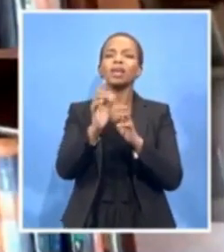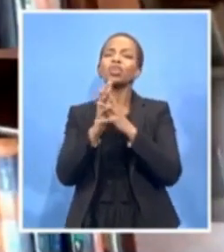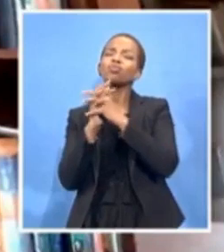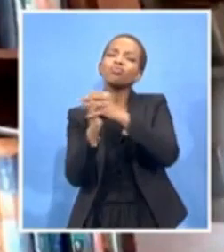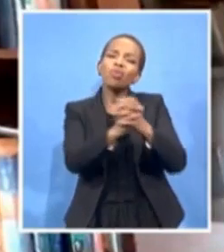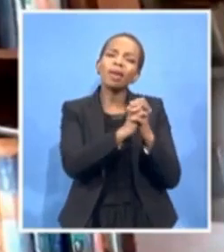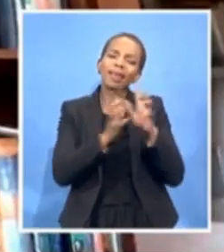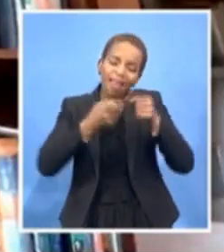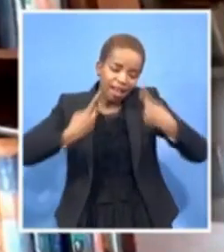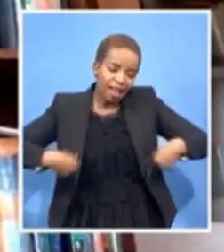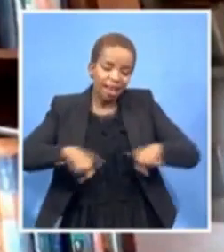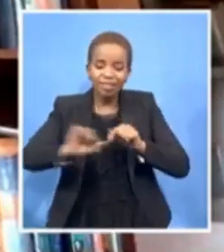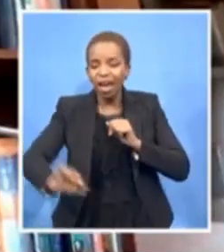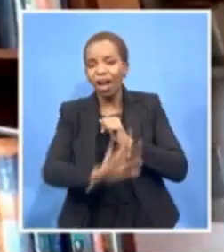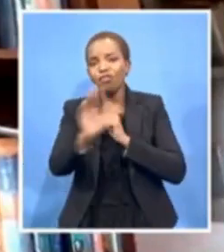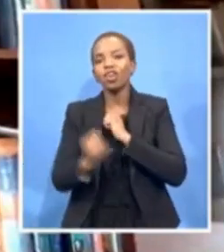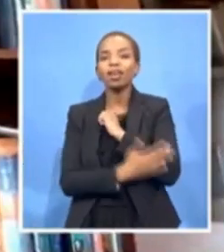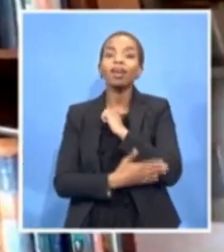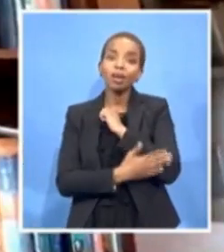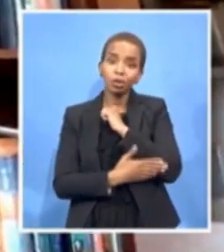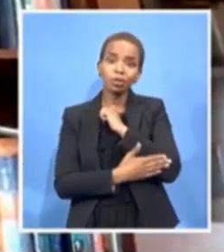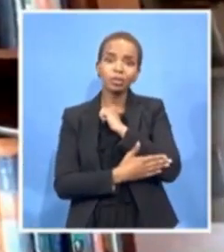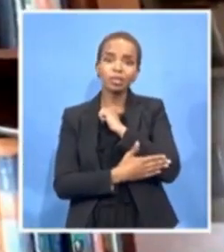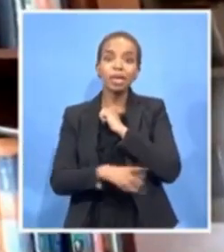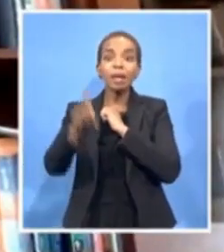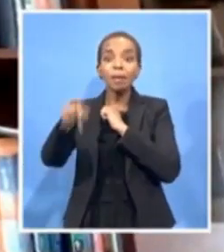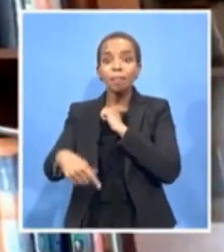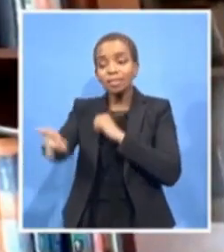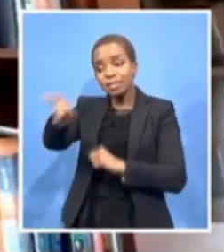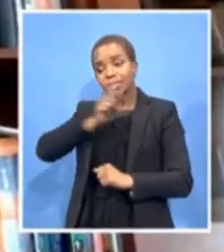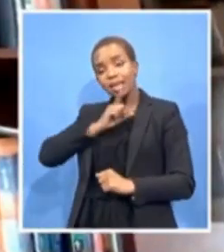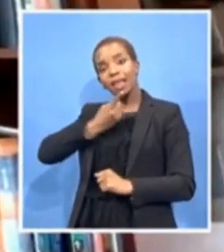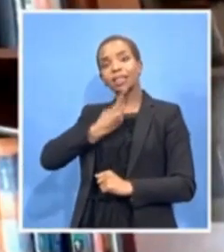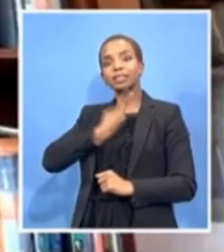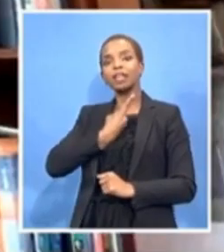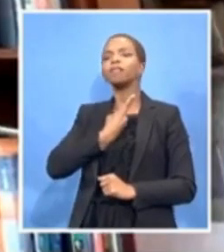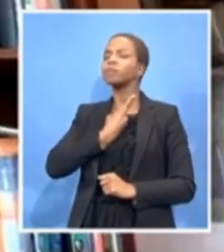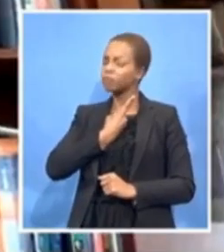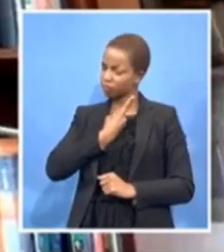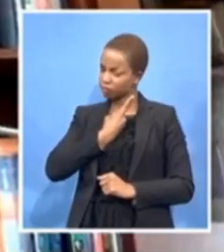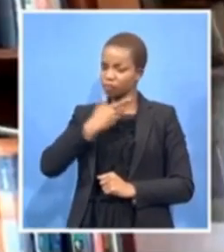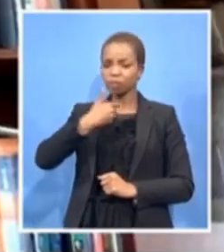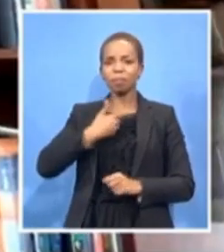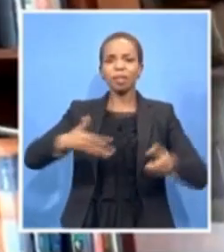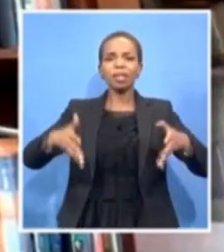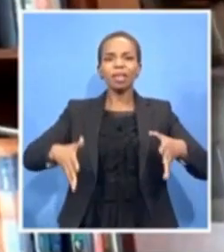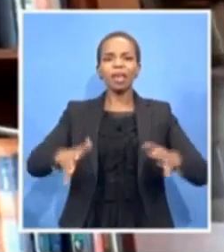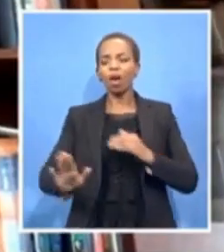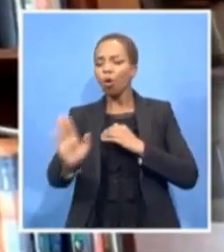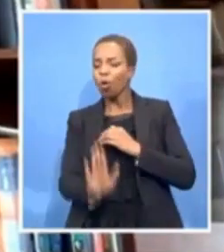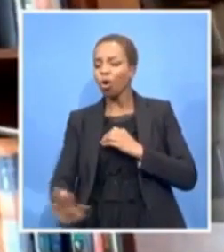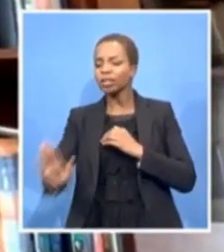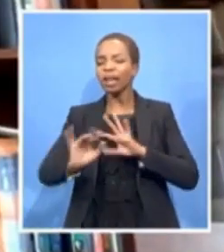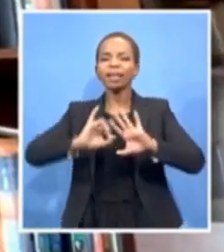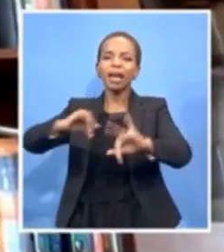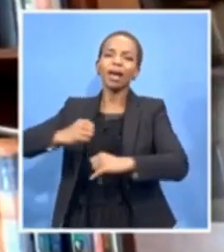ourselves whether we are Africans in the mother continent, or we are Africans in the United